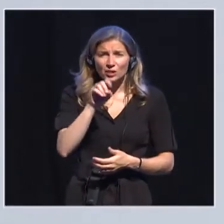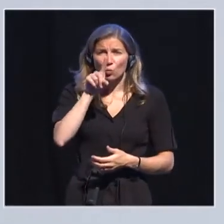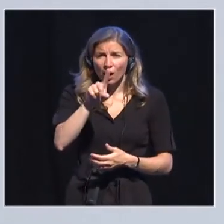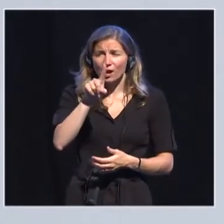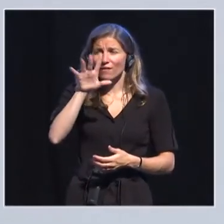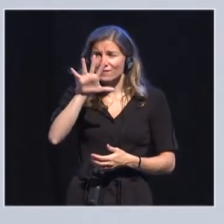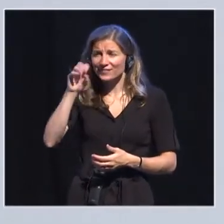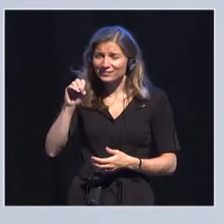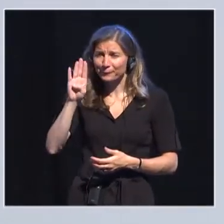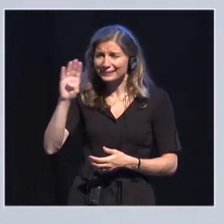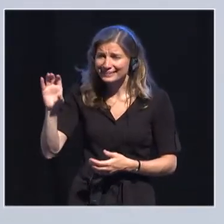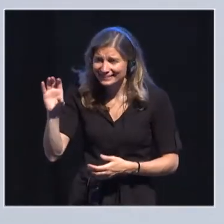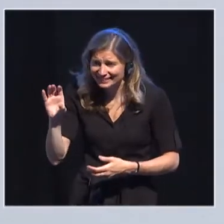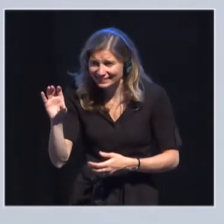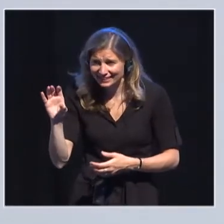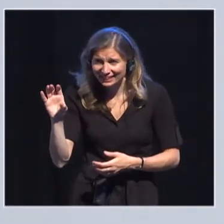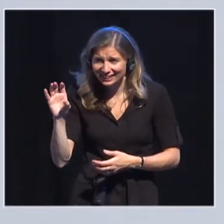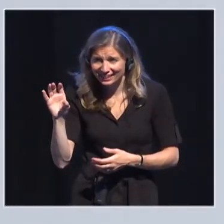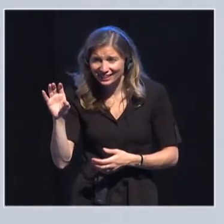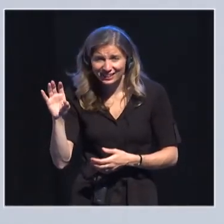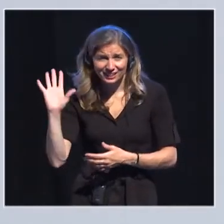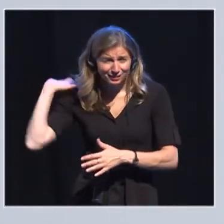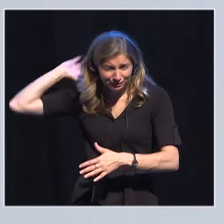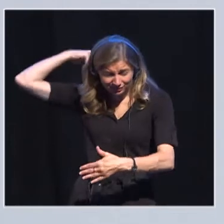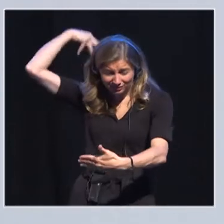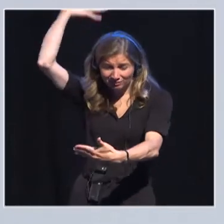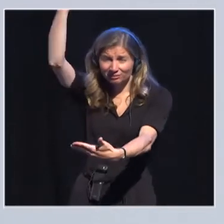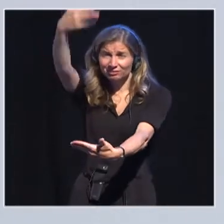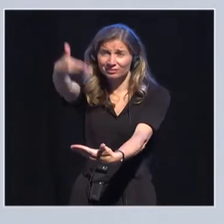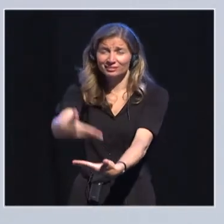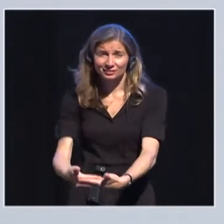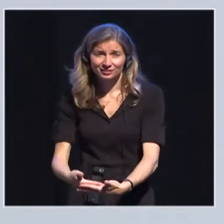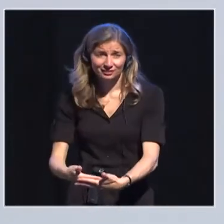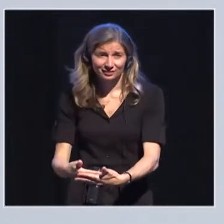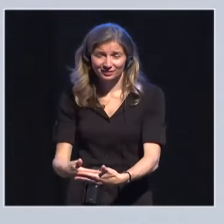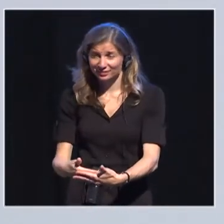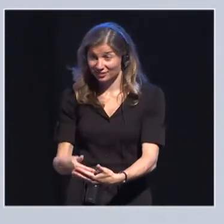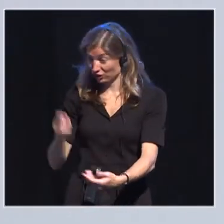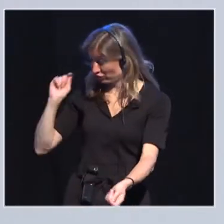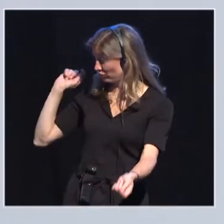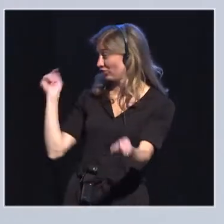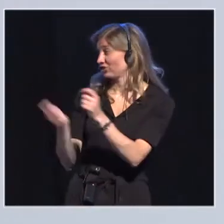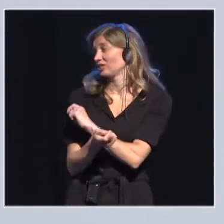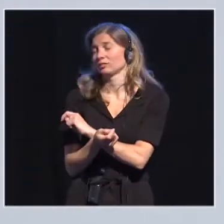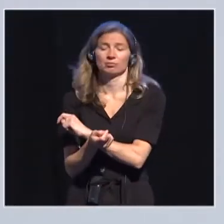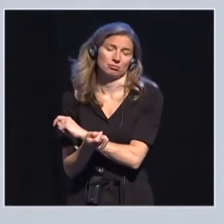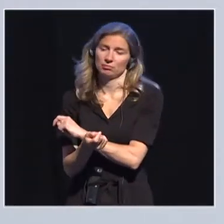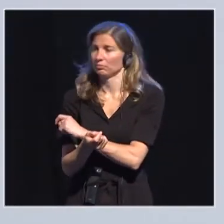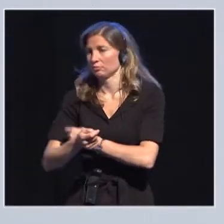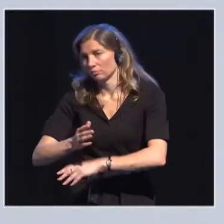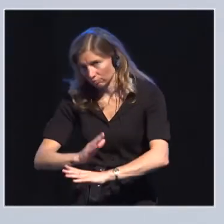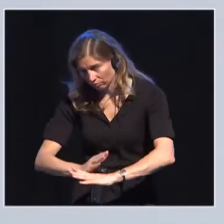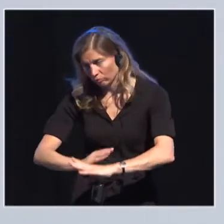BC. So to change that this is a major obstacle. Why?